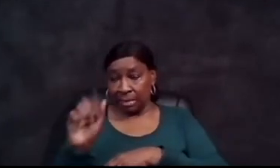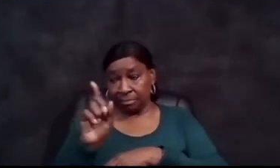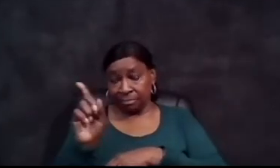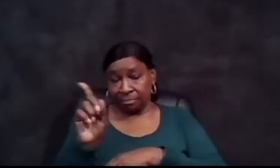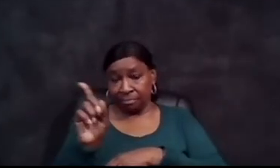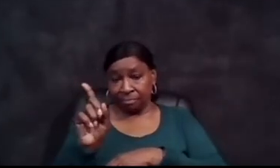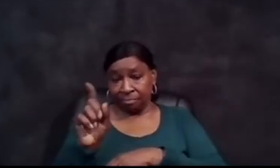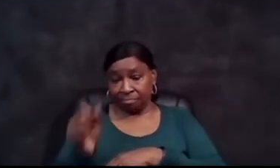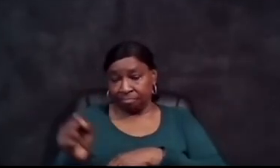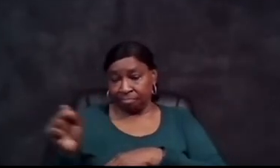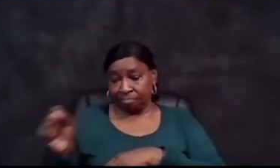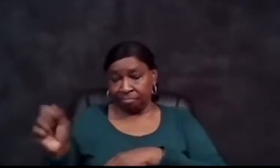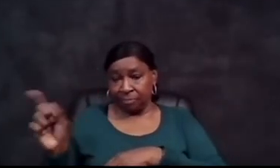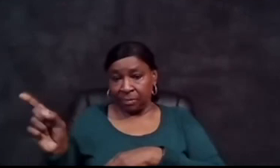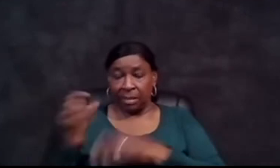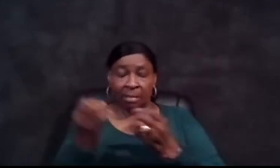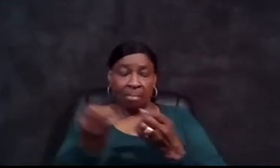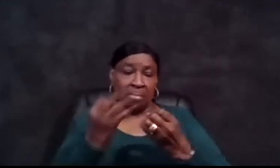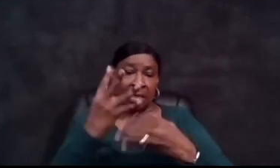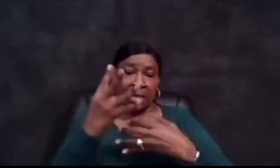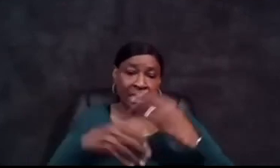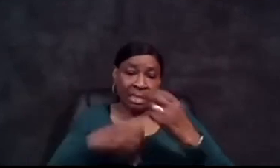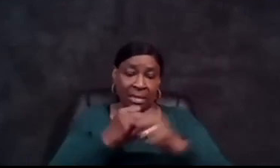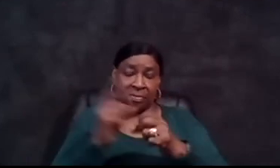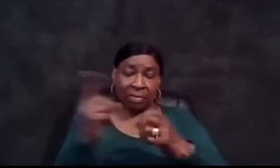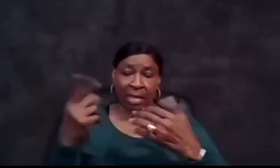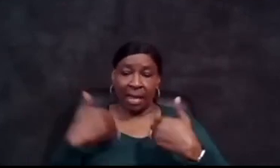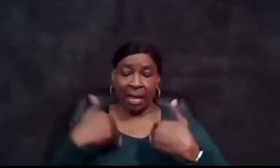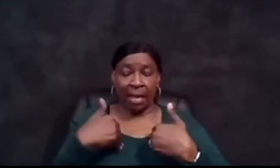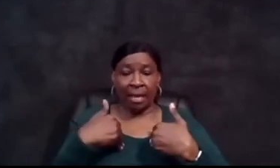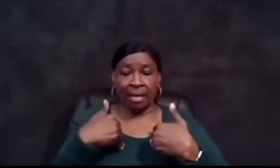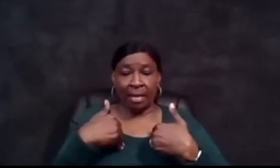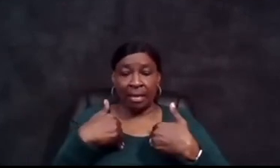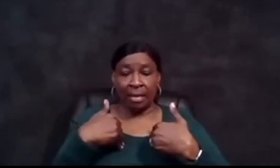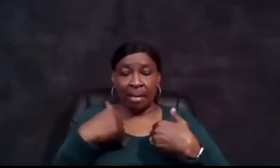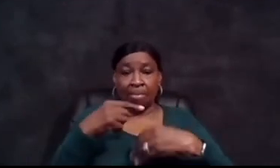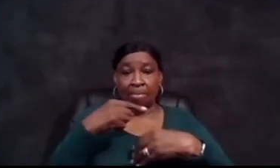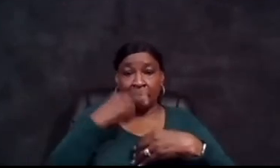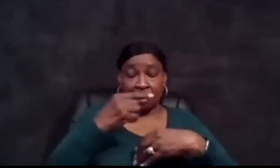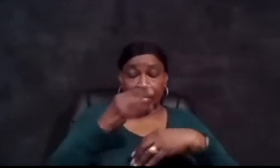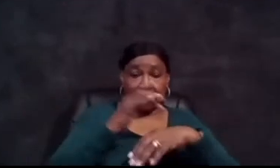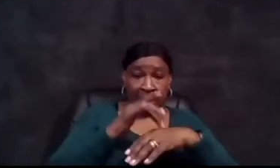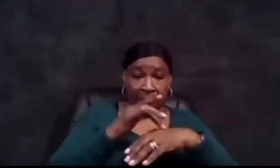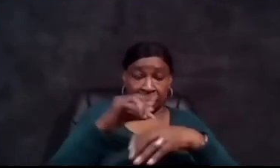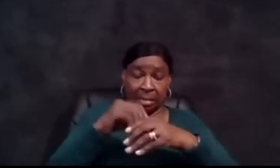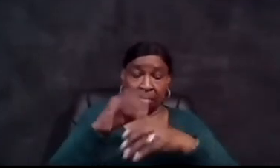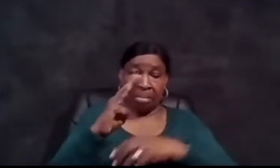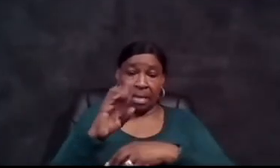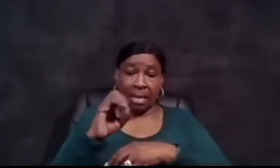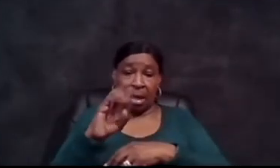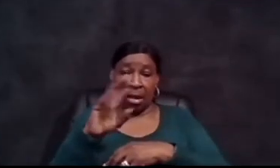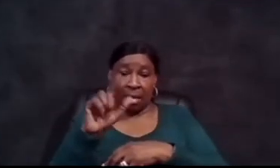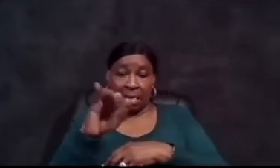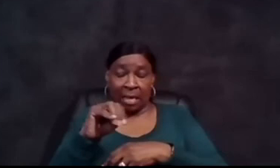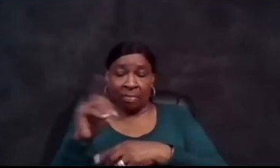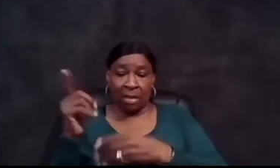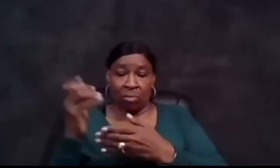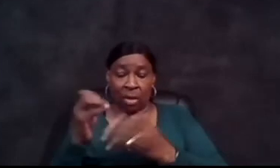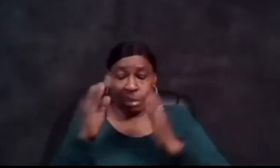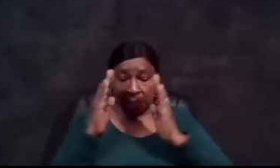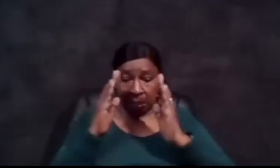they for years were occupying different public spaces in Berlin to call attention to their